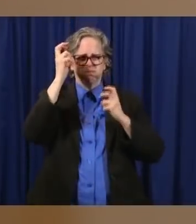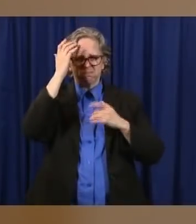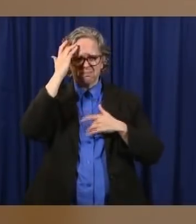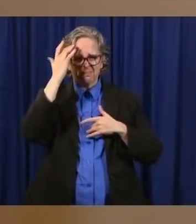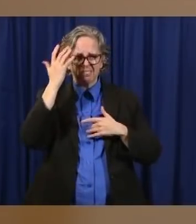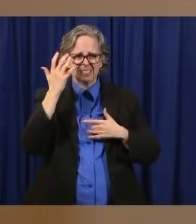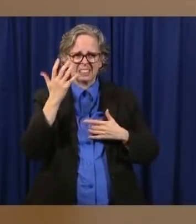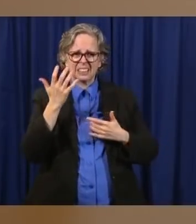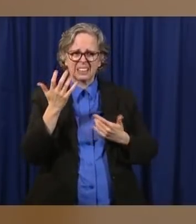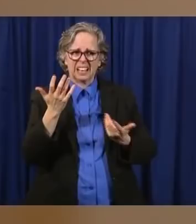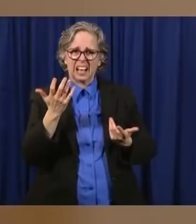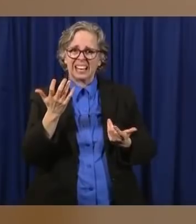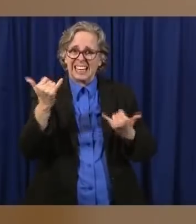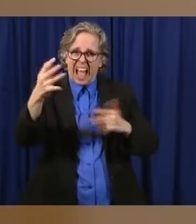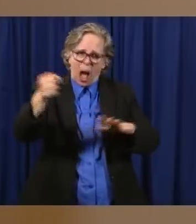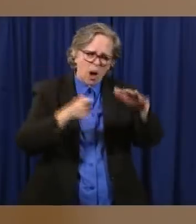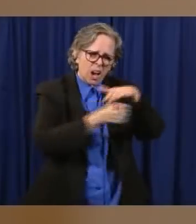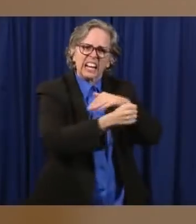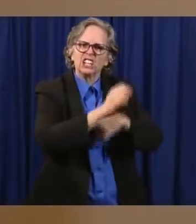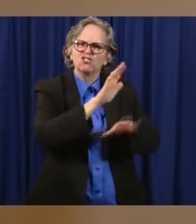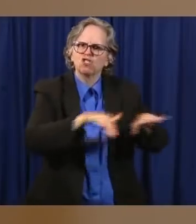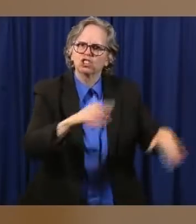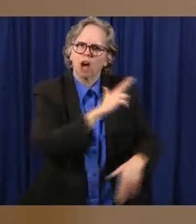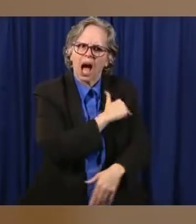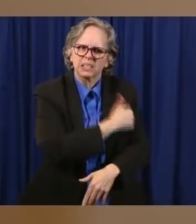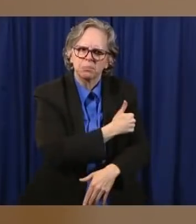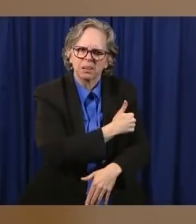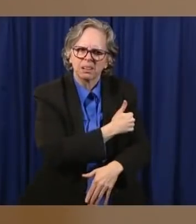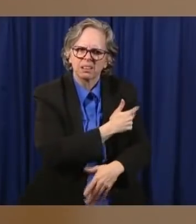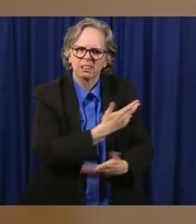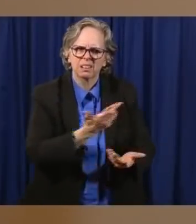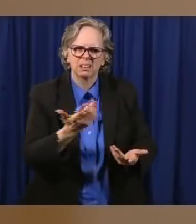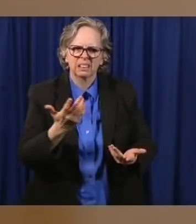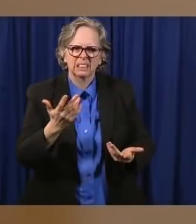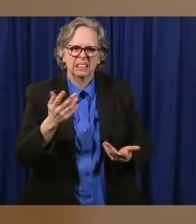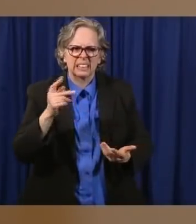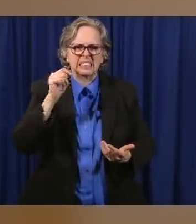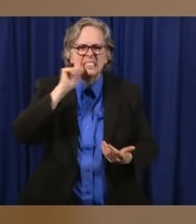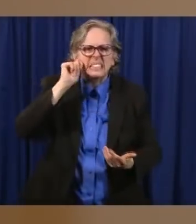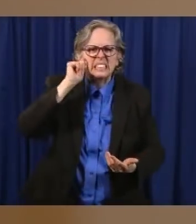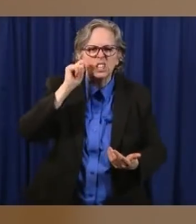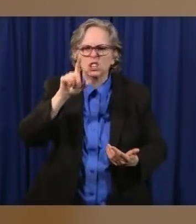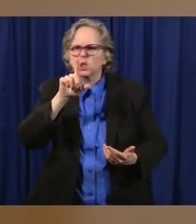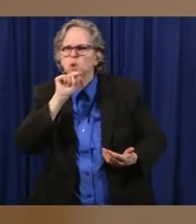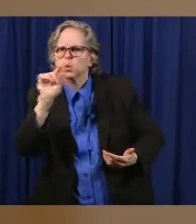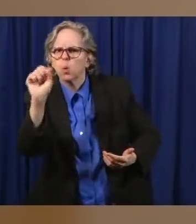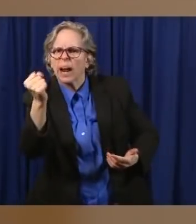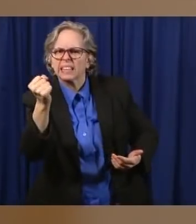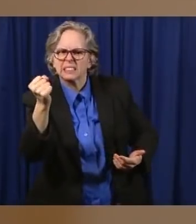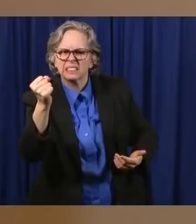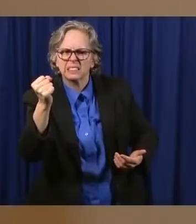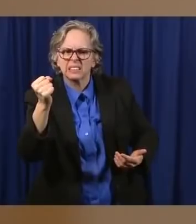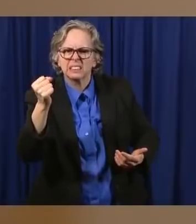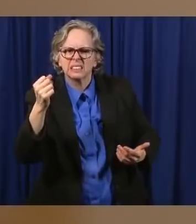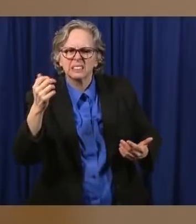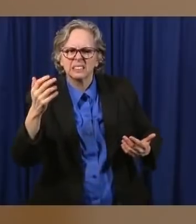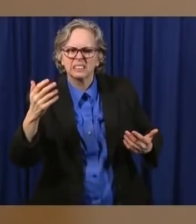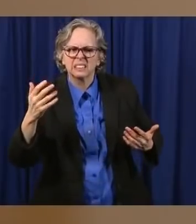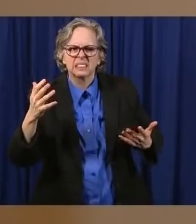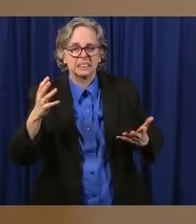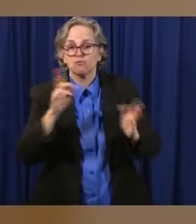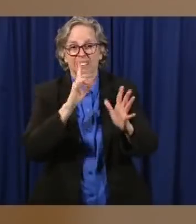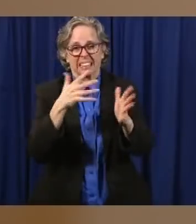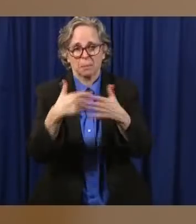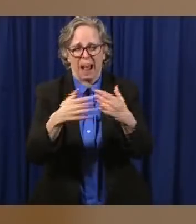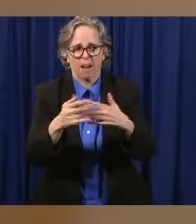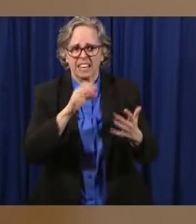20s. I told you from the beginning, people in the 40 to 50-year-old age, everyone is at risk of this virus. You never